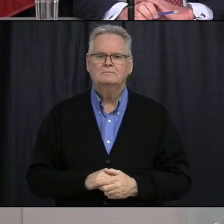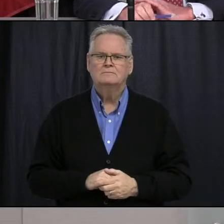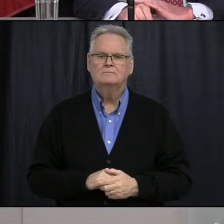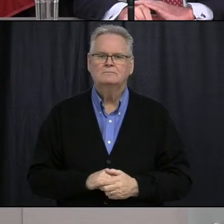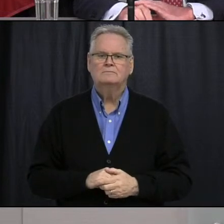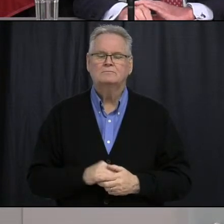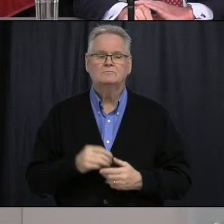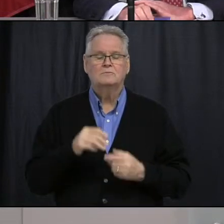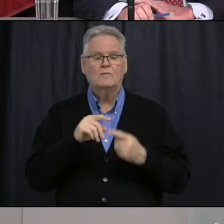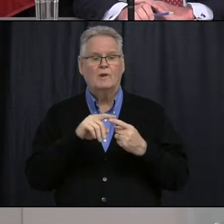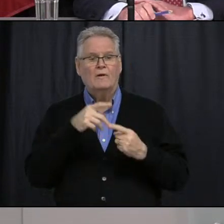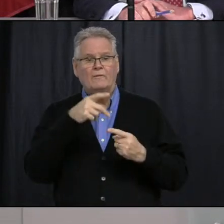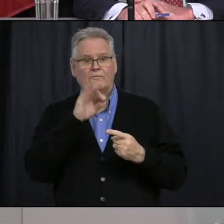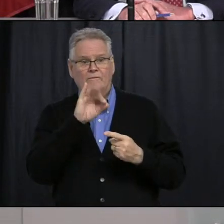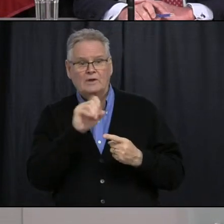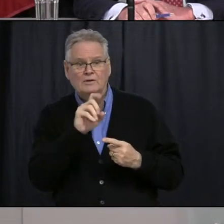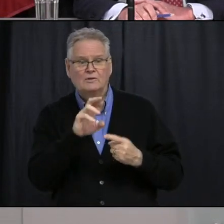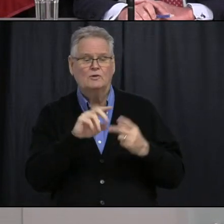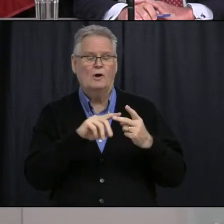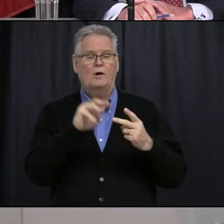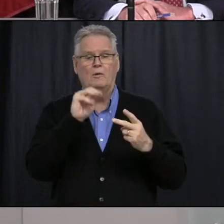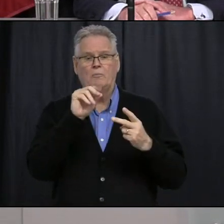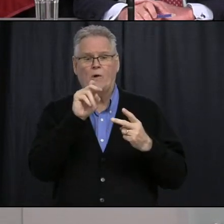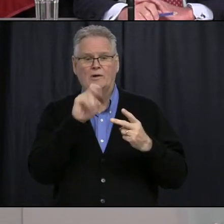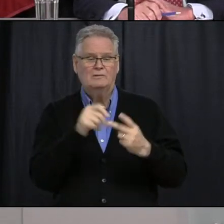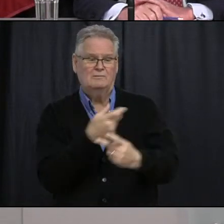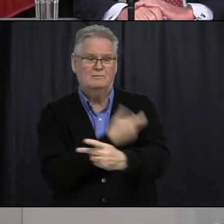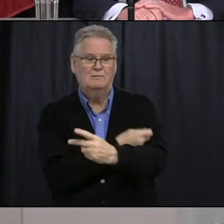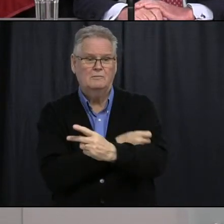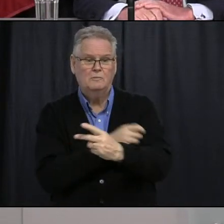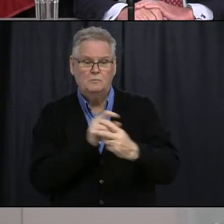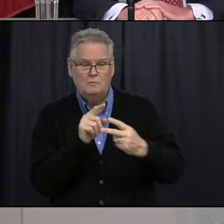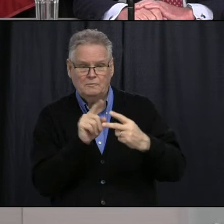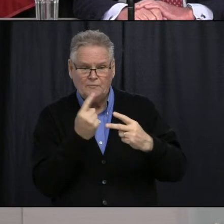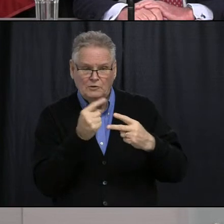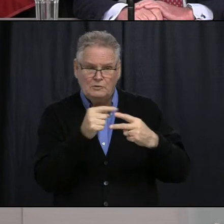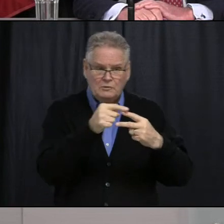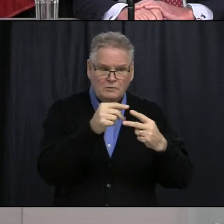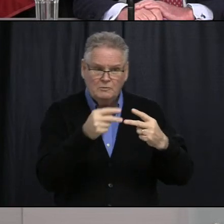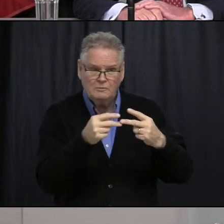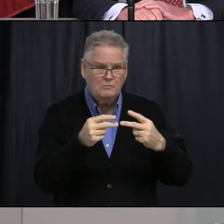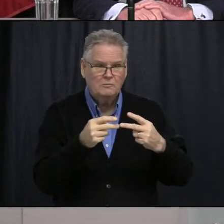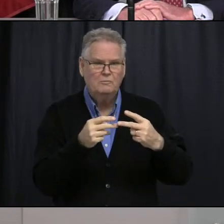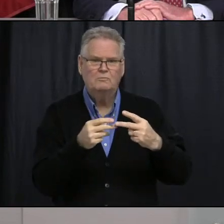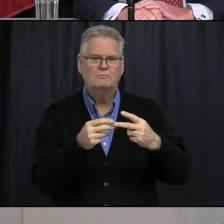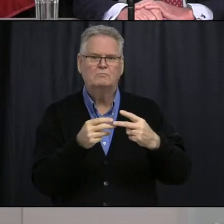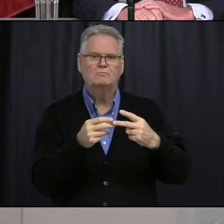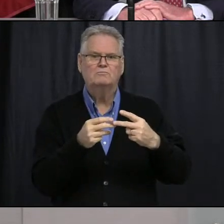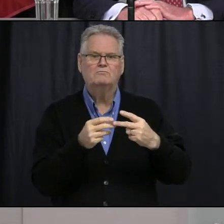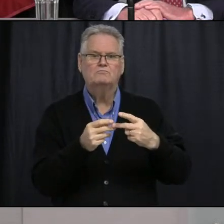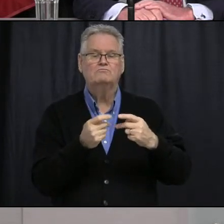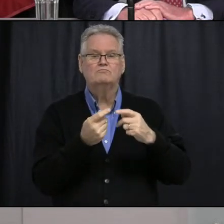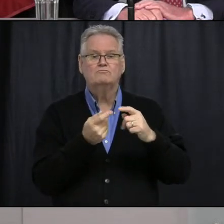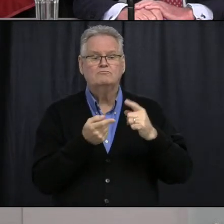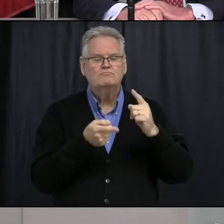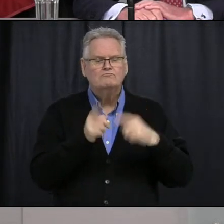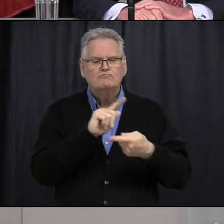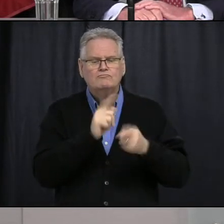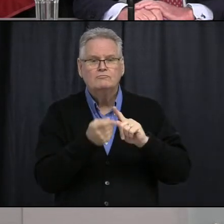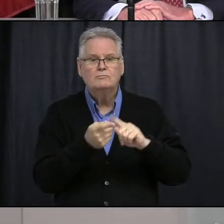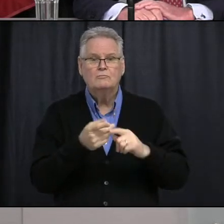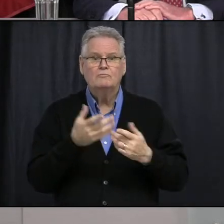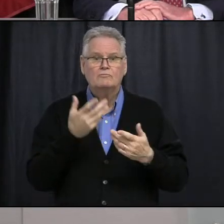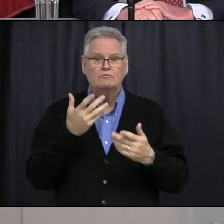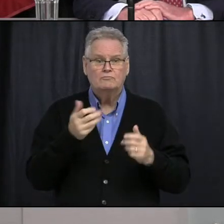Have there actually been any large-scale trials of mixing and matching Pfizer and Moderna? And do we have evidence on what